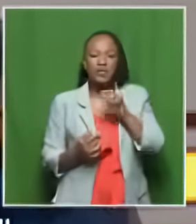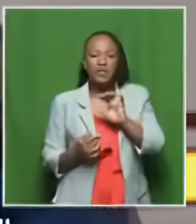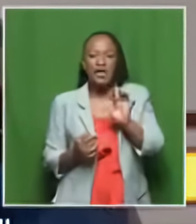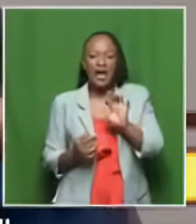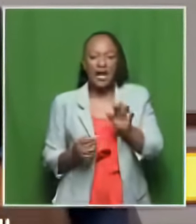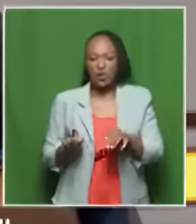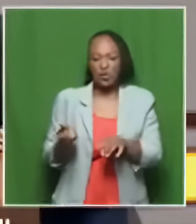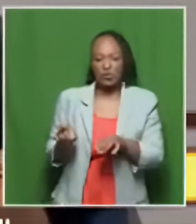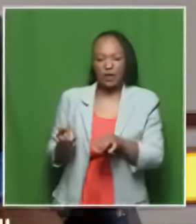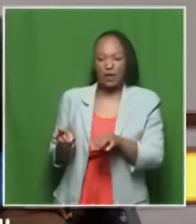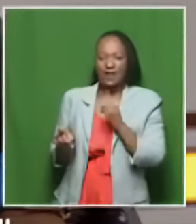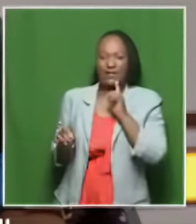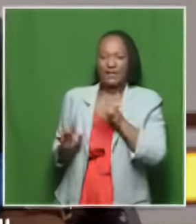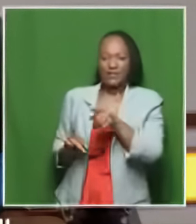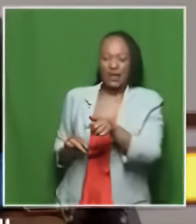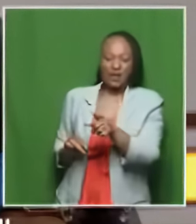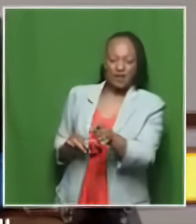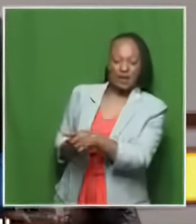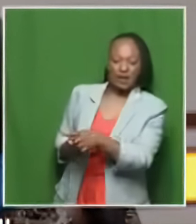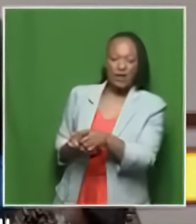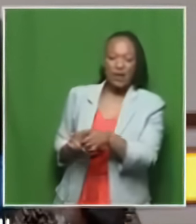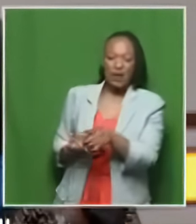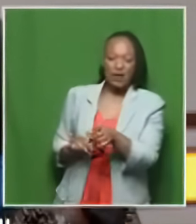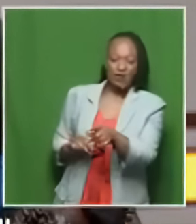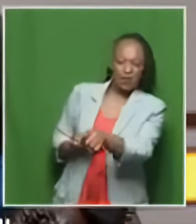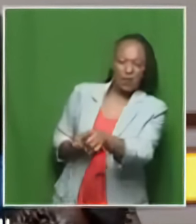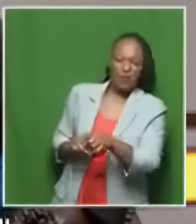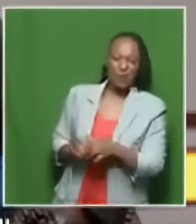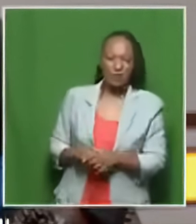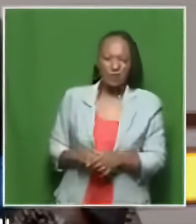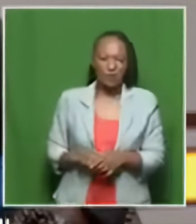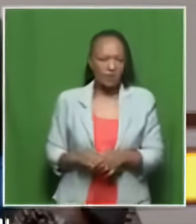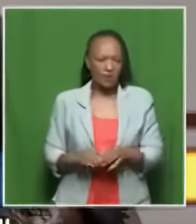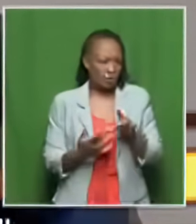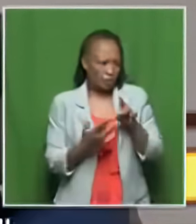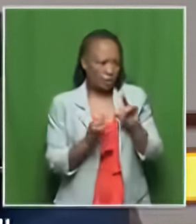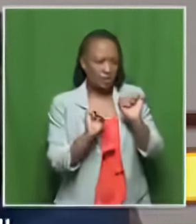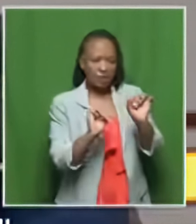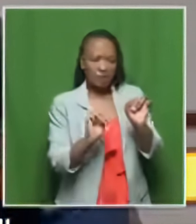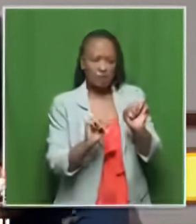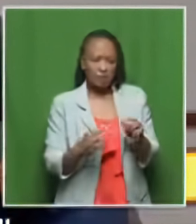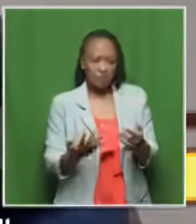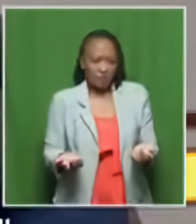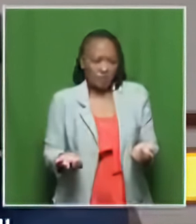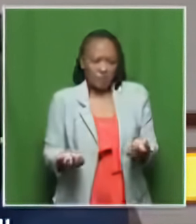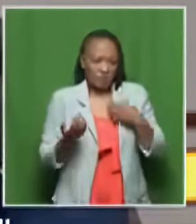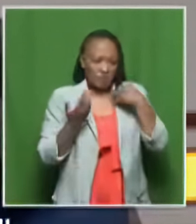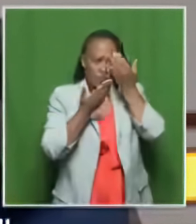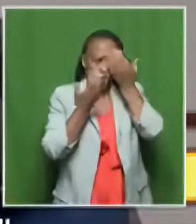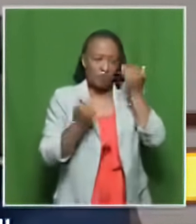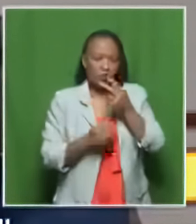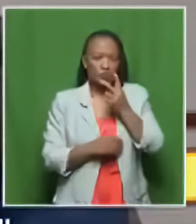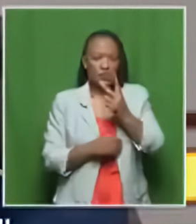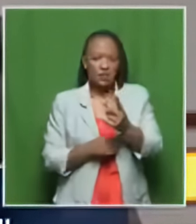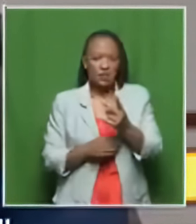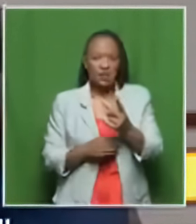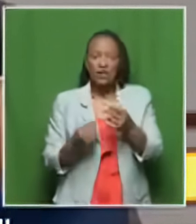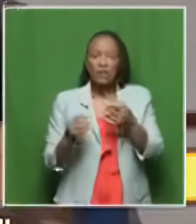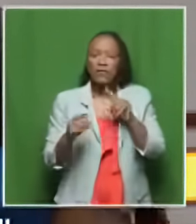a teacher. This one drives taxis. Take this one. It's your choice. I don't know what you see. I can't see